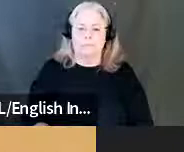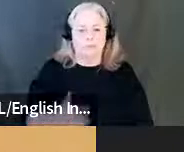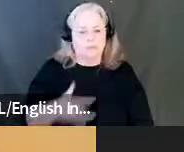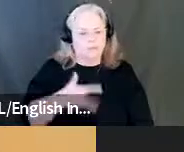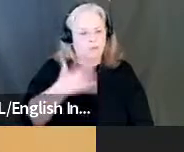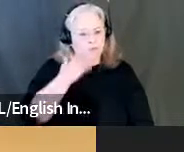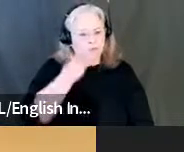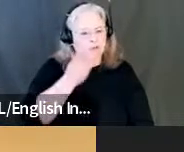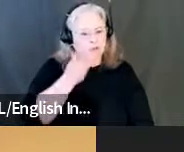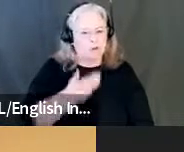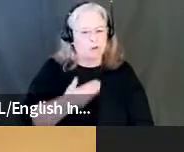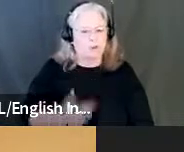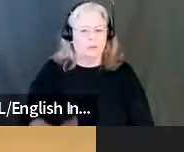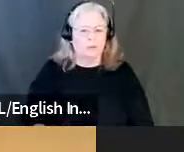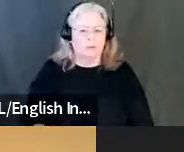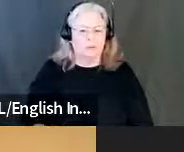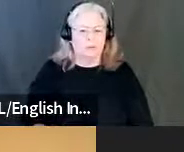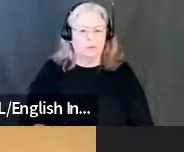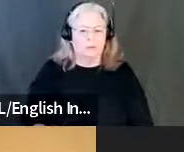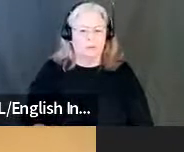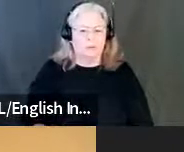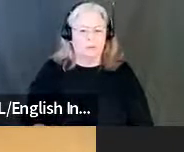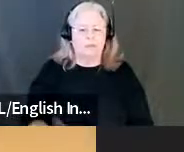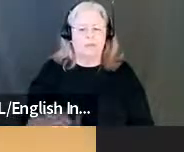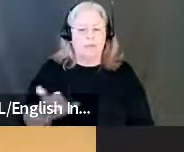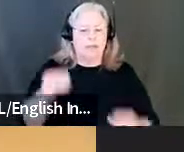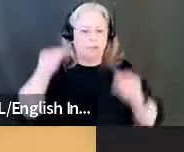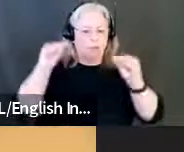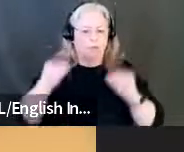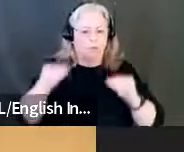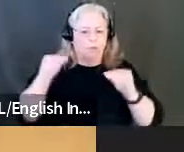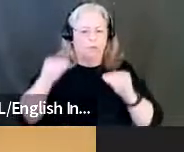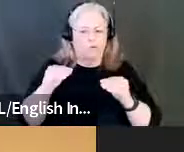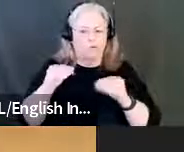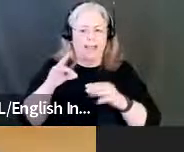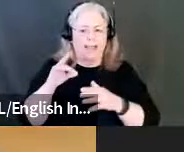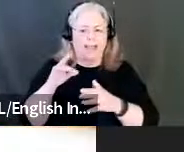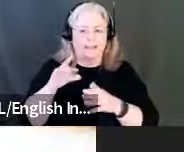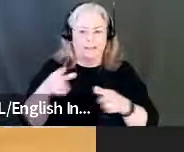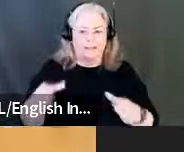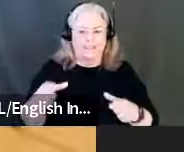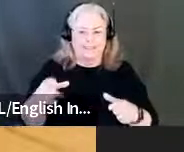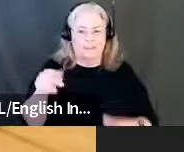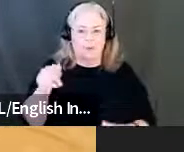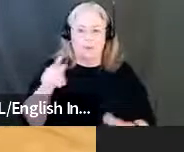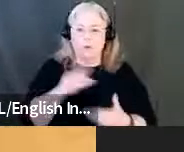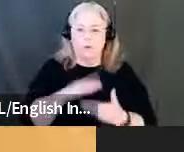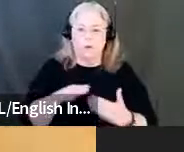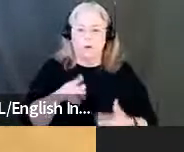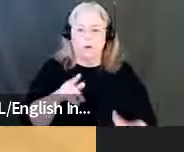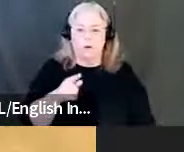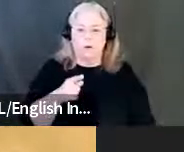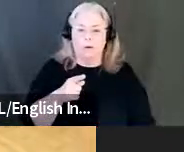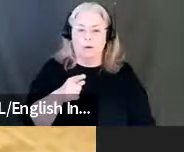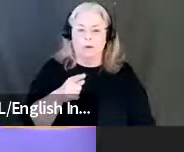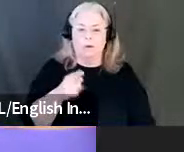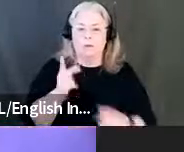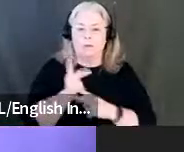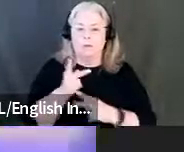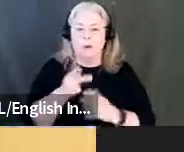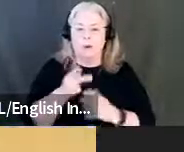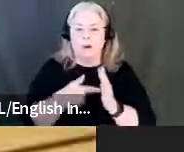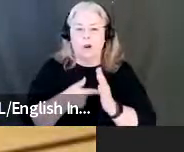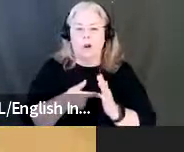good. So now it means I have to move my plate. And what's cool about that is I'm using this product that is